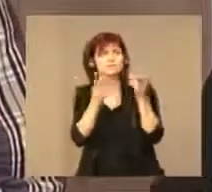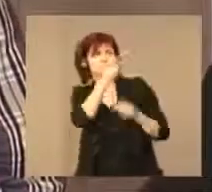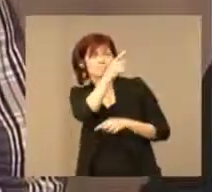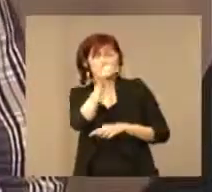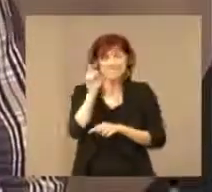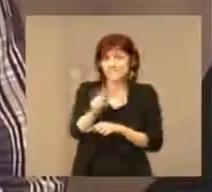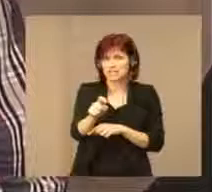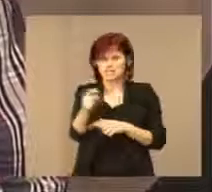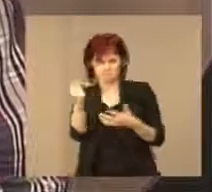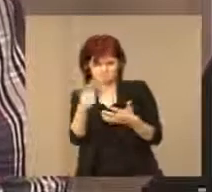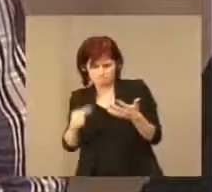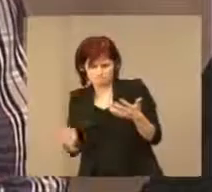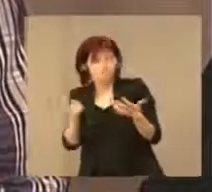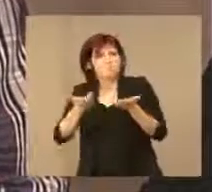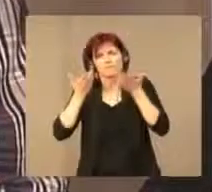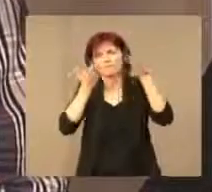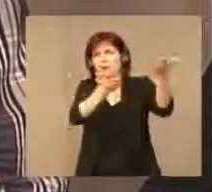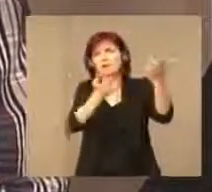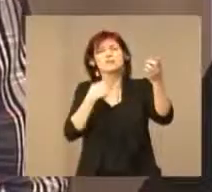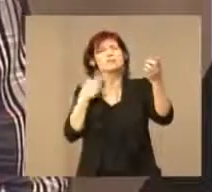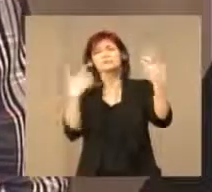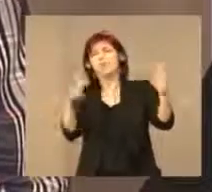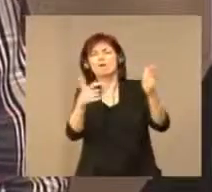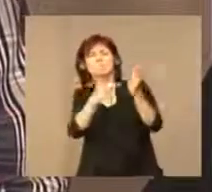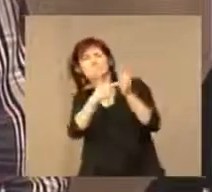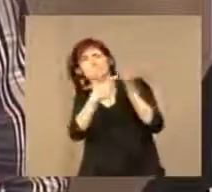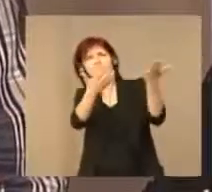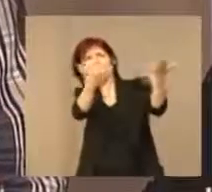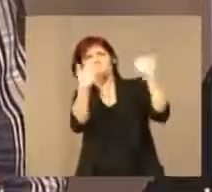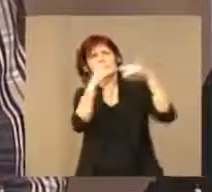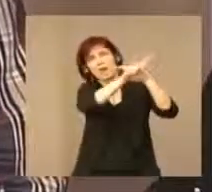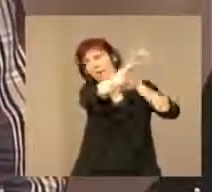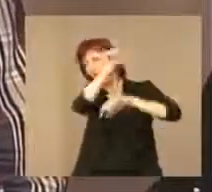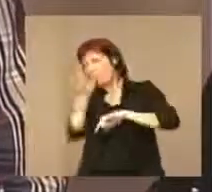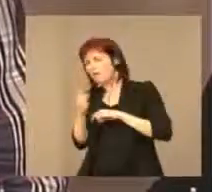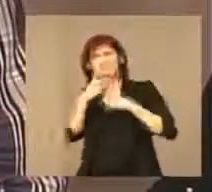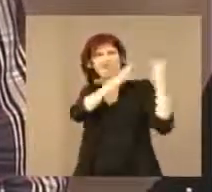required without leaving home? Don't forget,